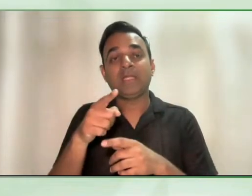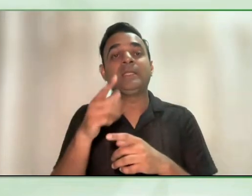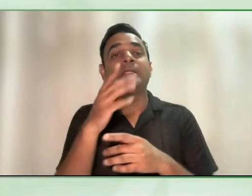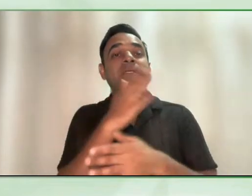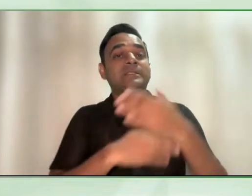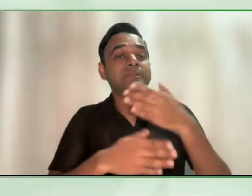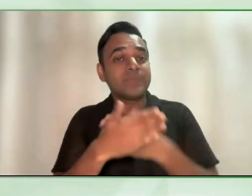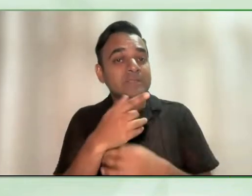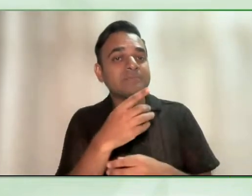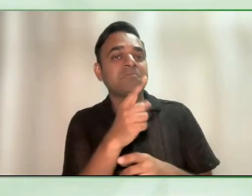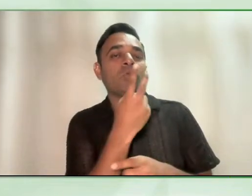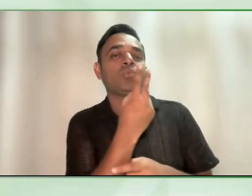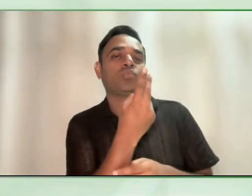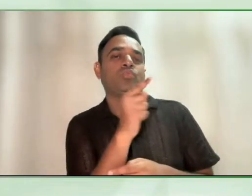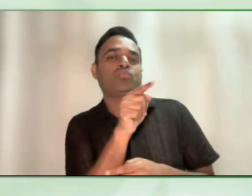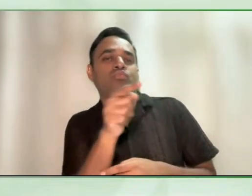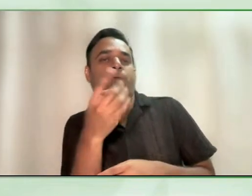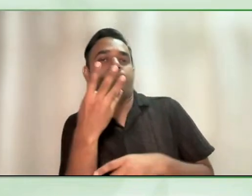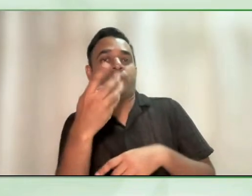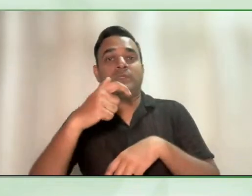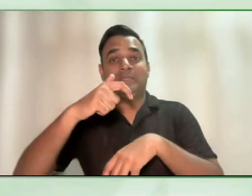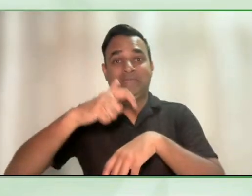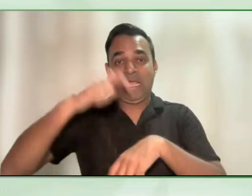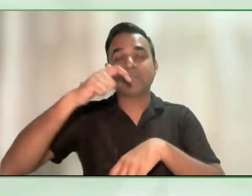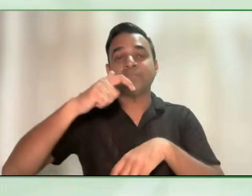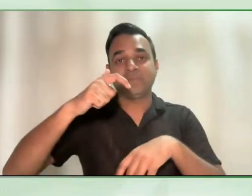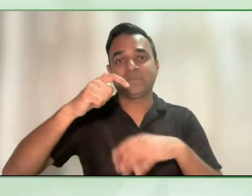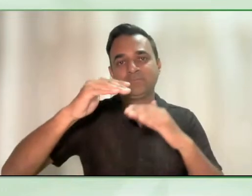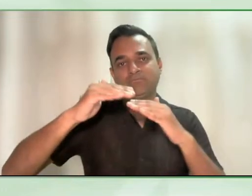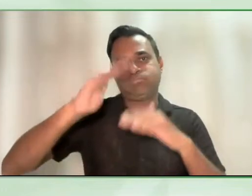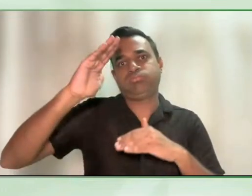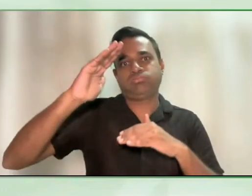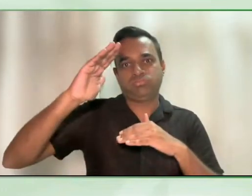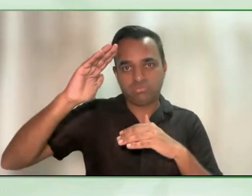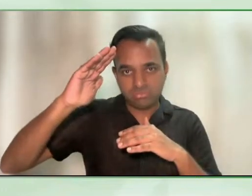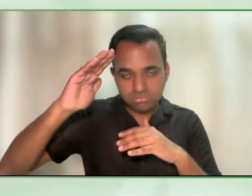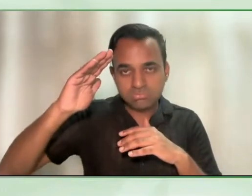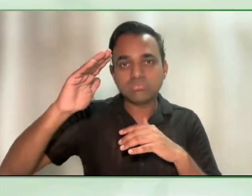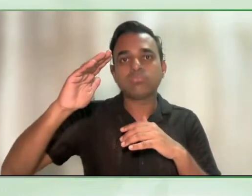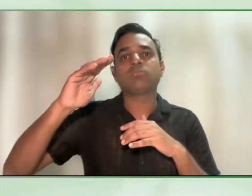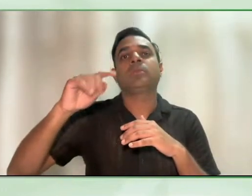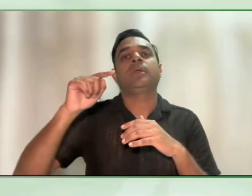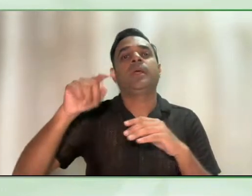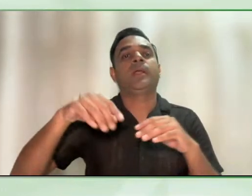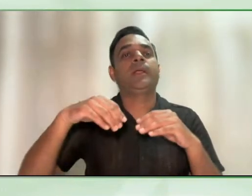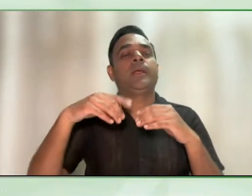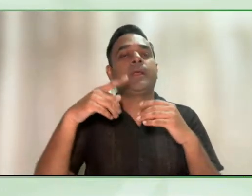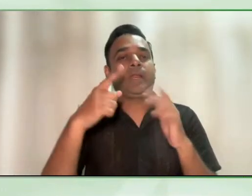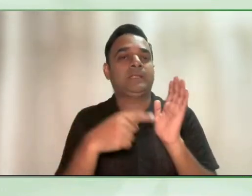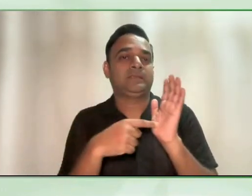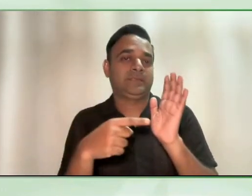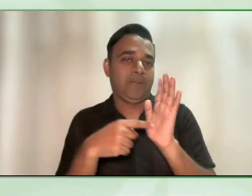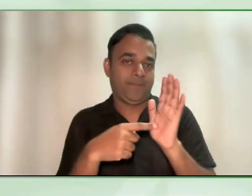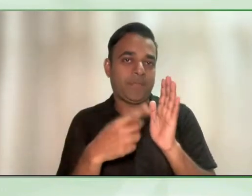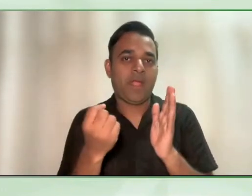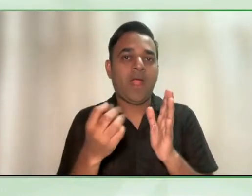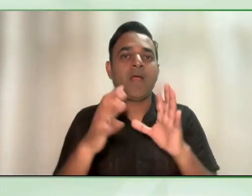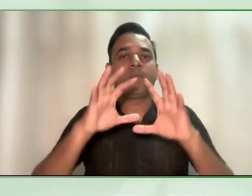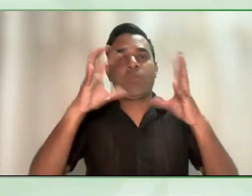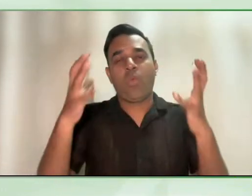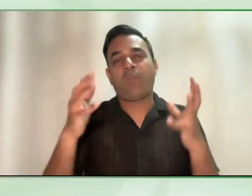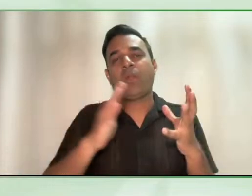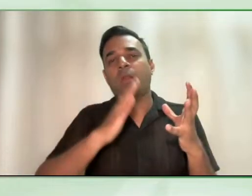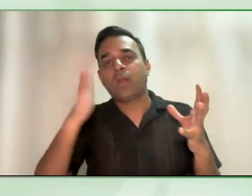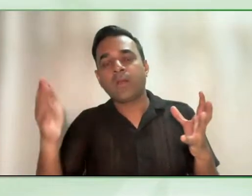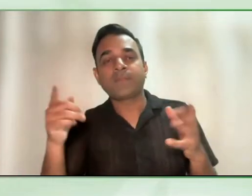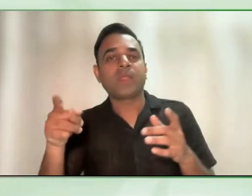losing their caretakers who enable them, their medications, and their technology. And the reason that people with disabilities are at